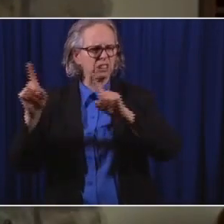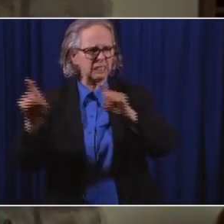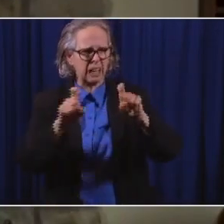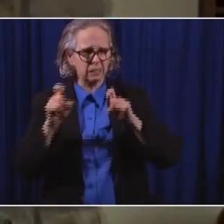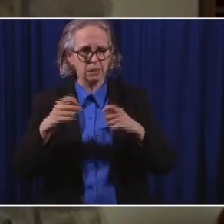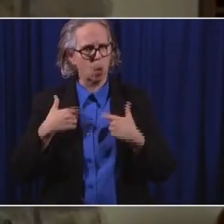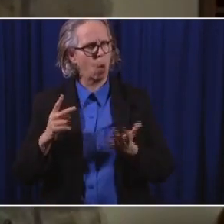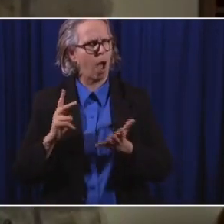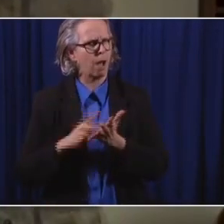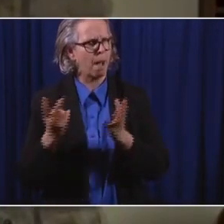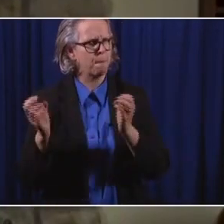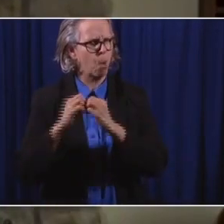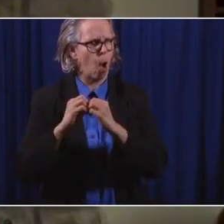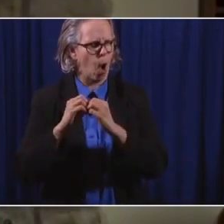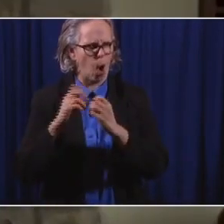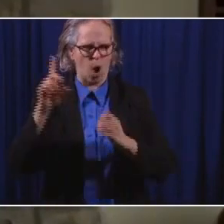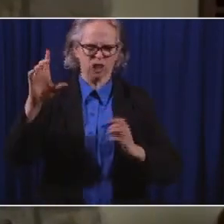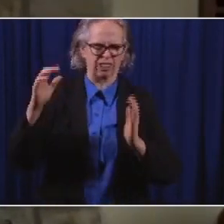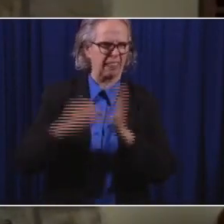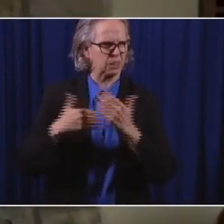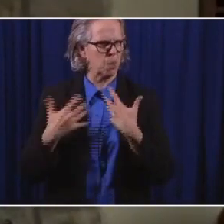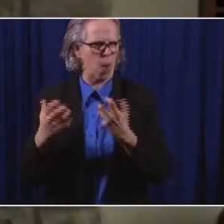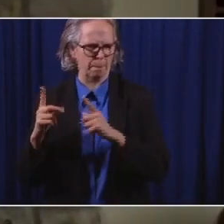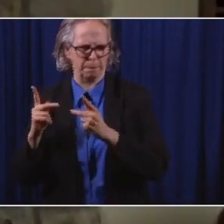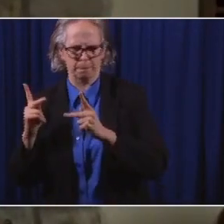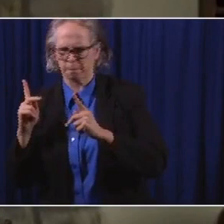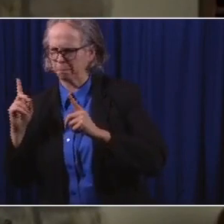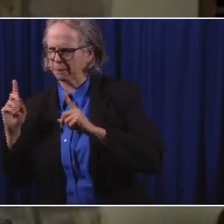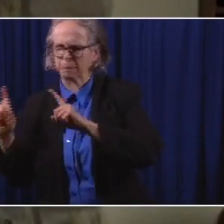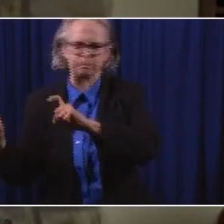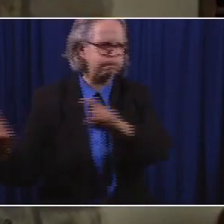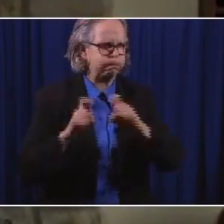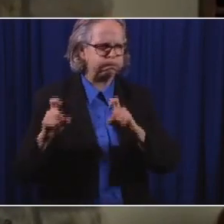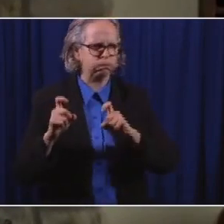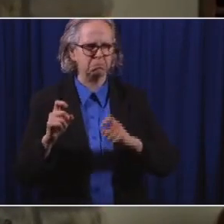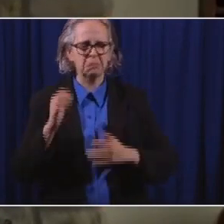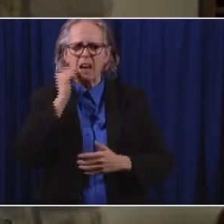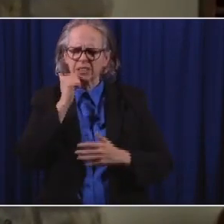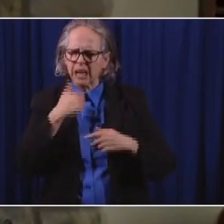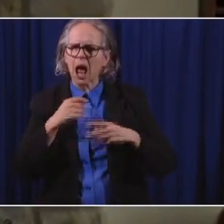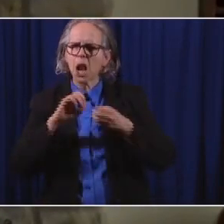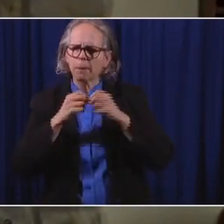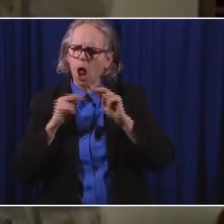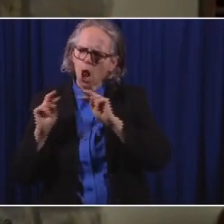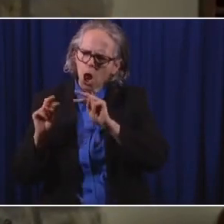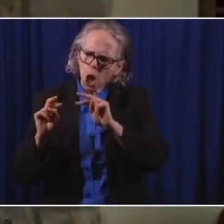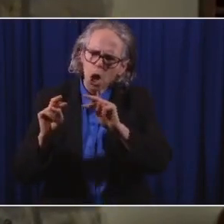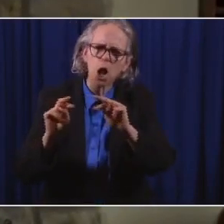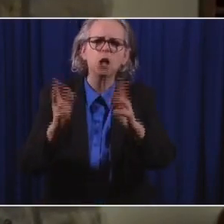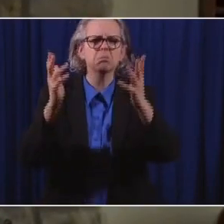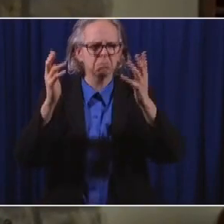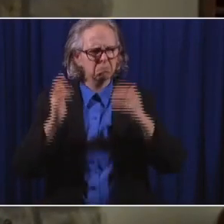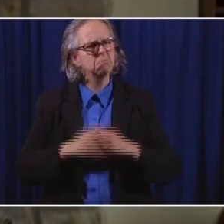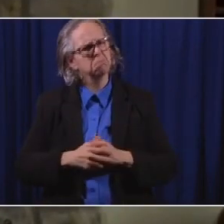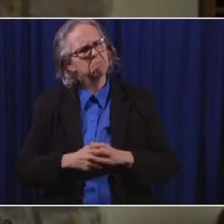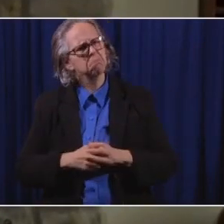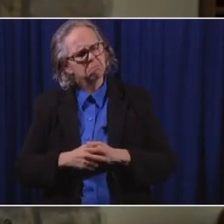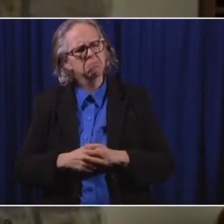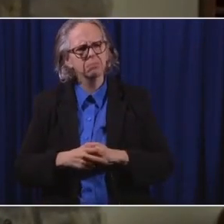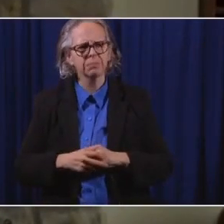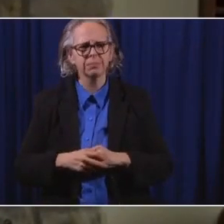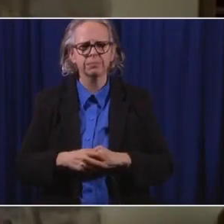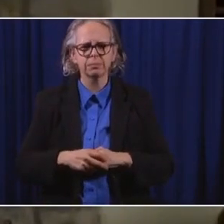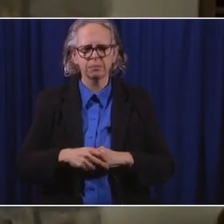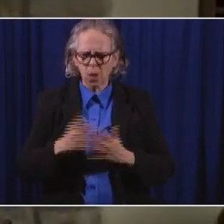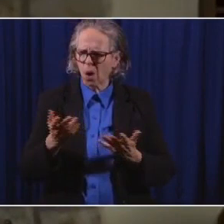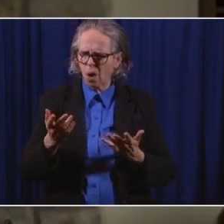100,000. But at 50,000, certainly we've been able to increase the average testing that we're doing in the state of